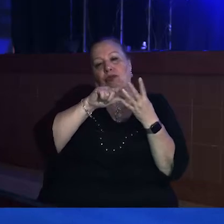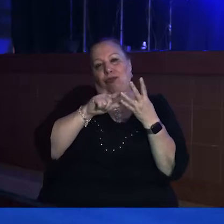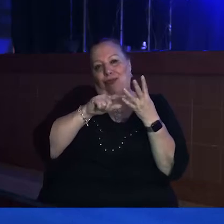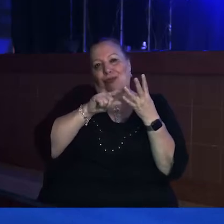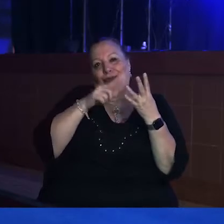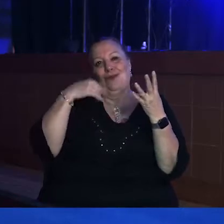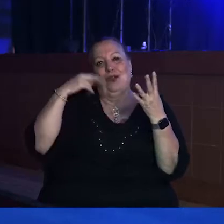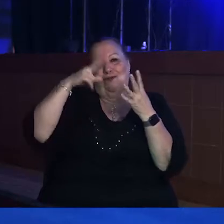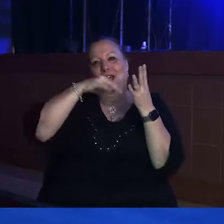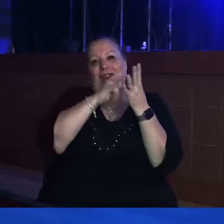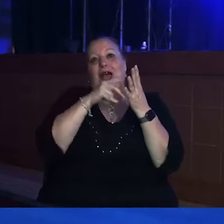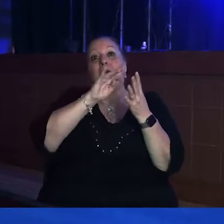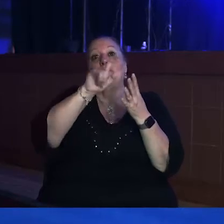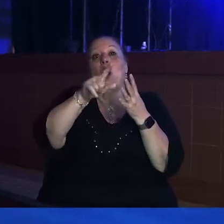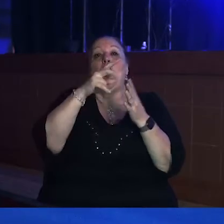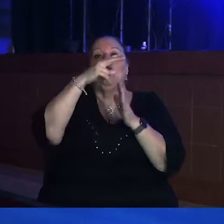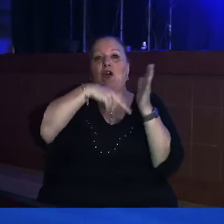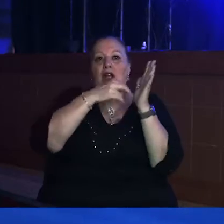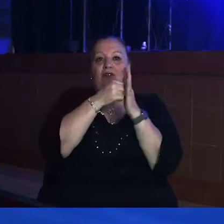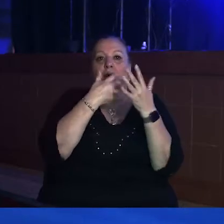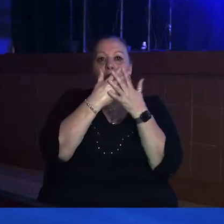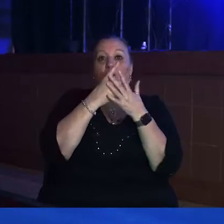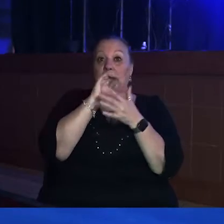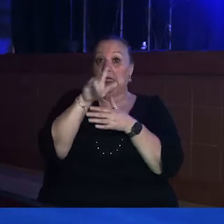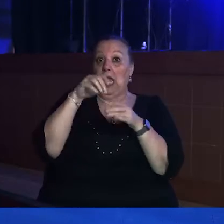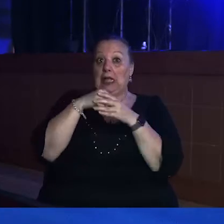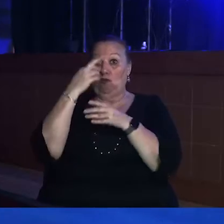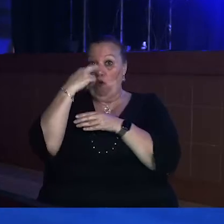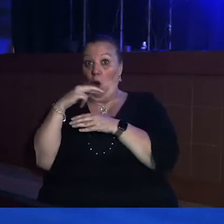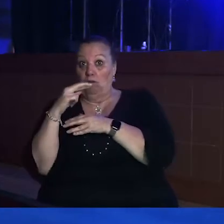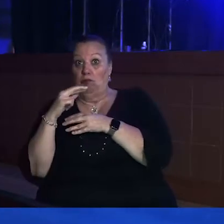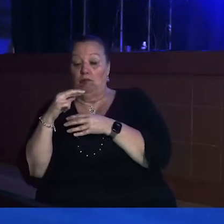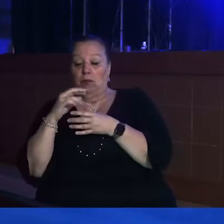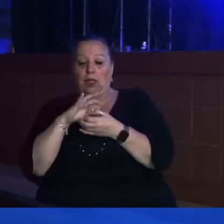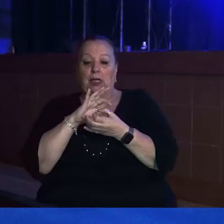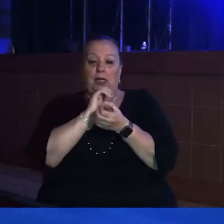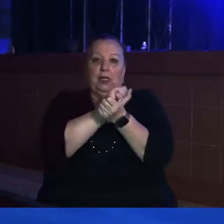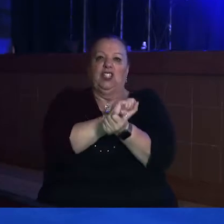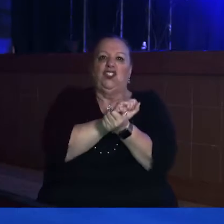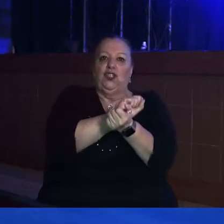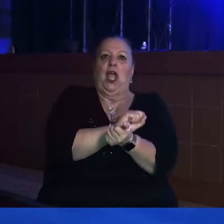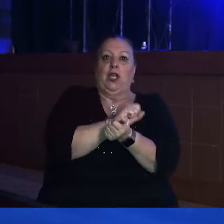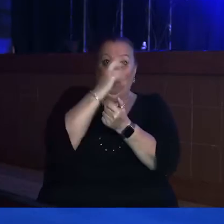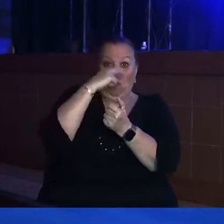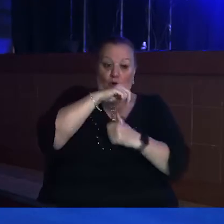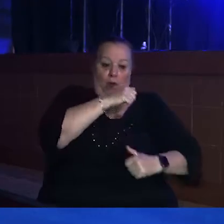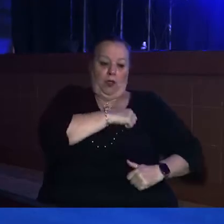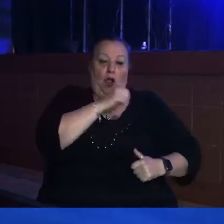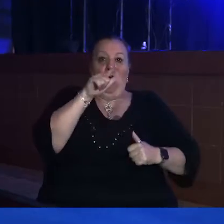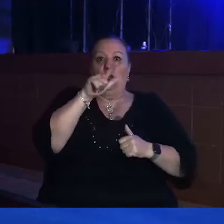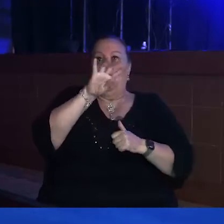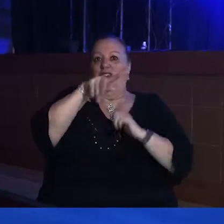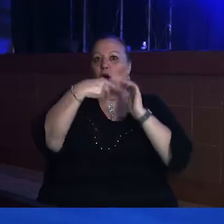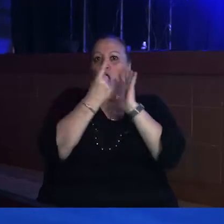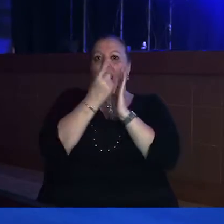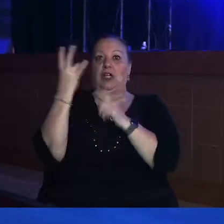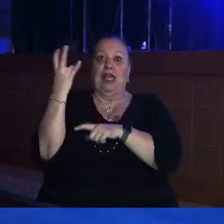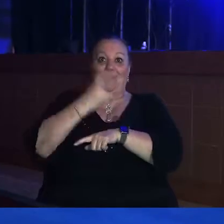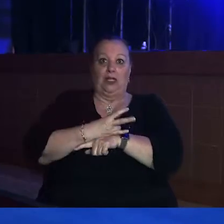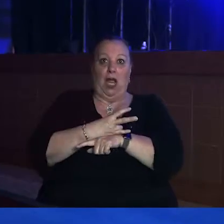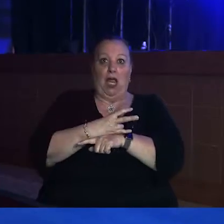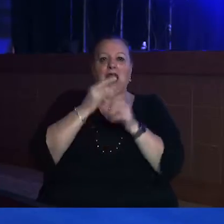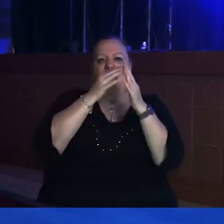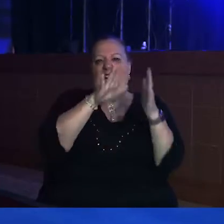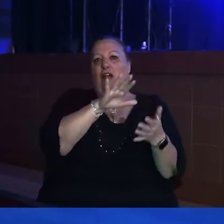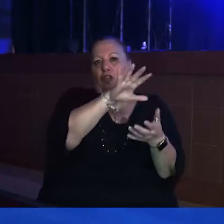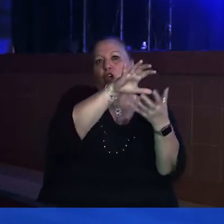words from a prison cell in Rome. He's chained to a Roman guard 24/7. He's under house arrest. He's